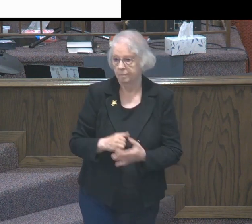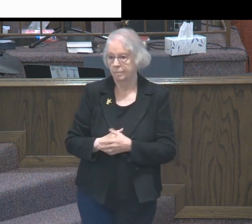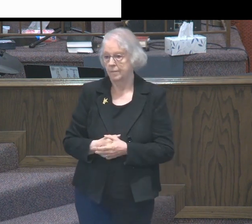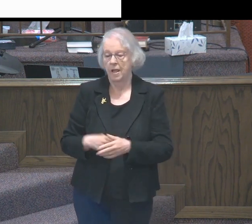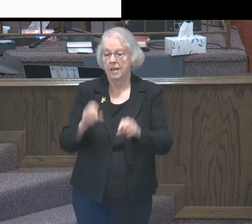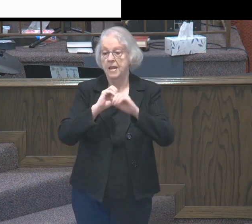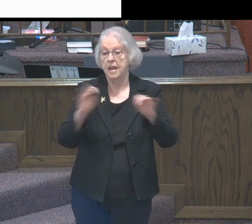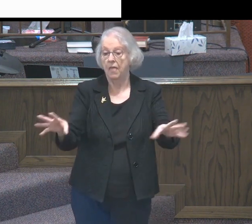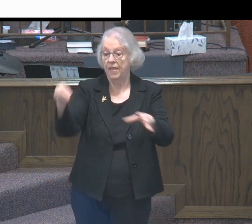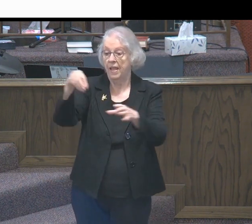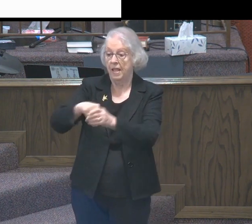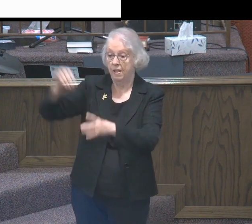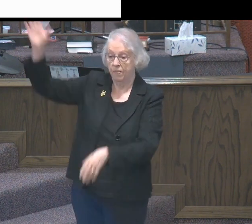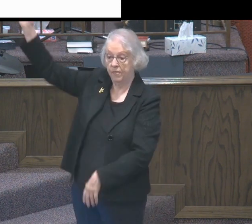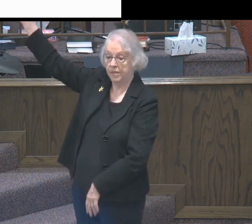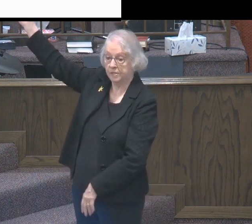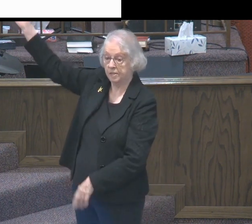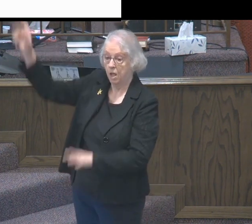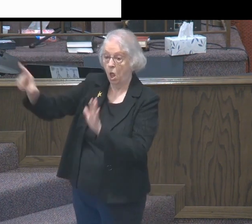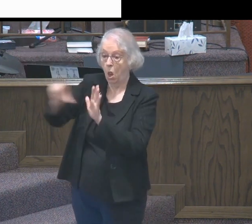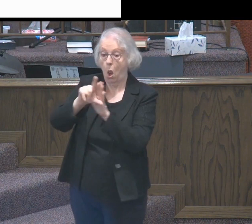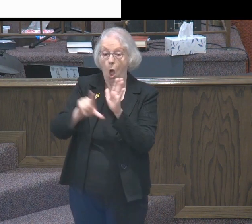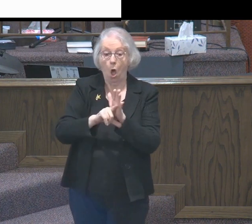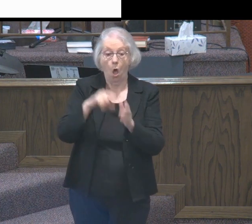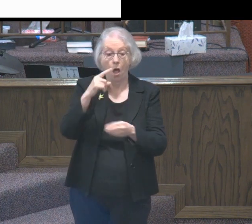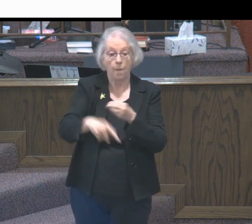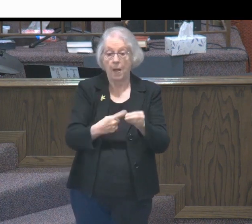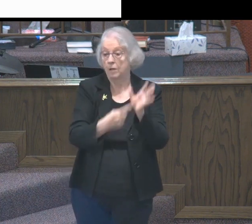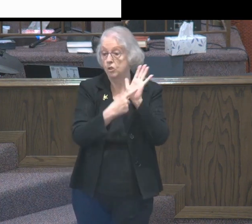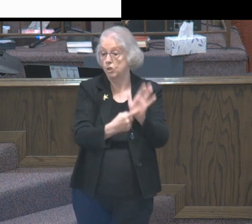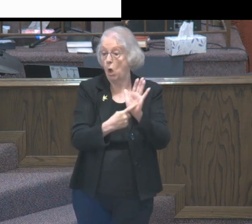the scribes interpreted and the Pharisees